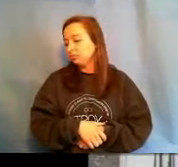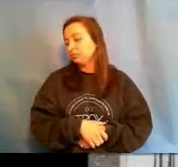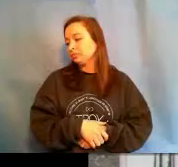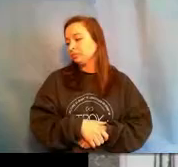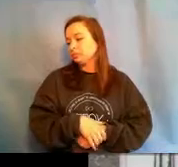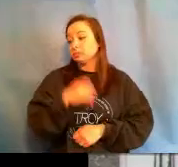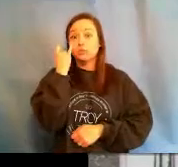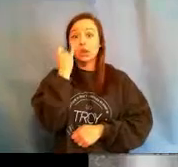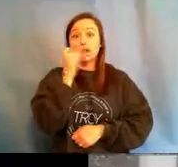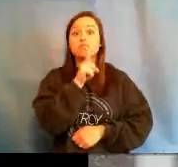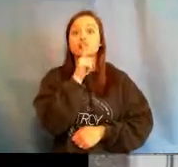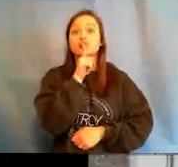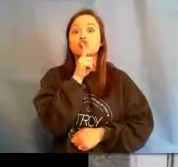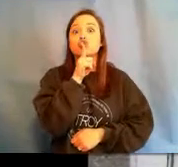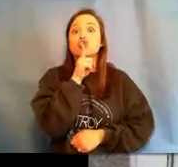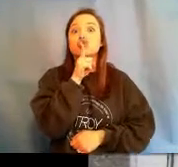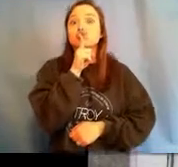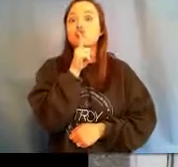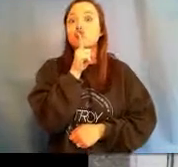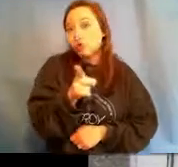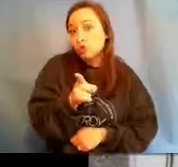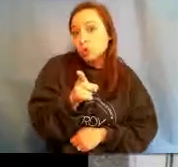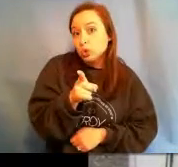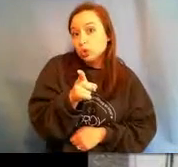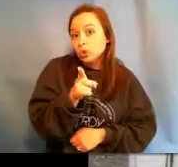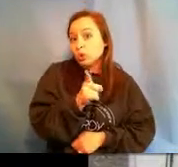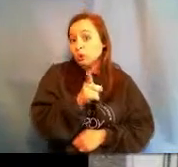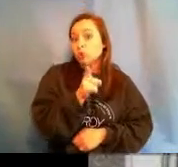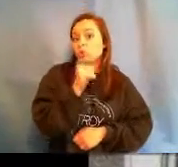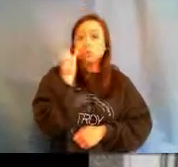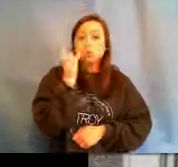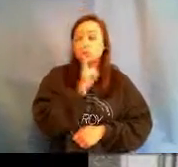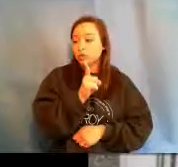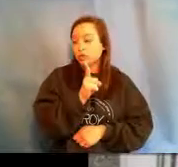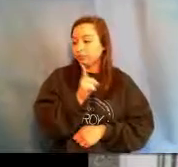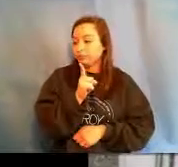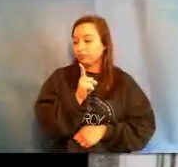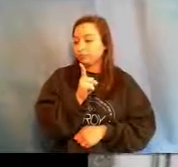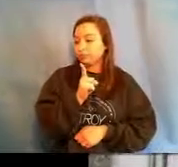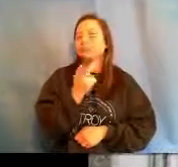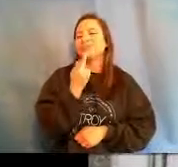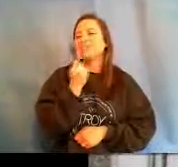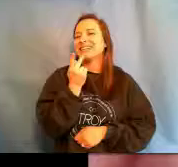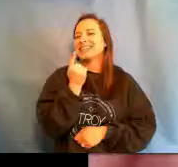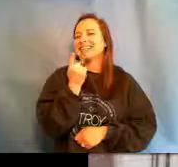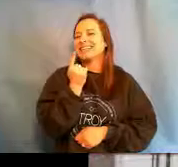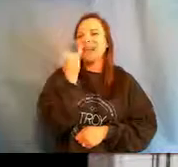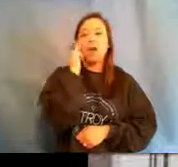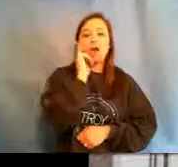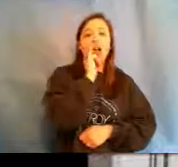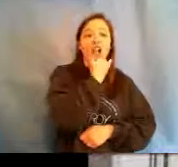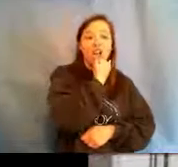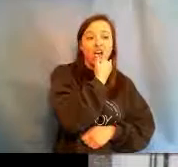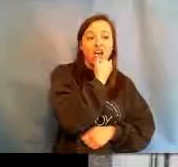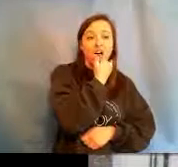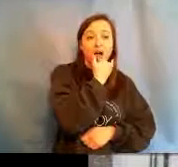so if it is, they want you to color the hearts by this code. If it's true, you're going to color it pink. If it's false,